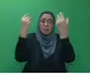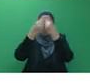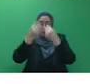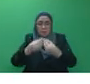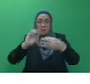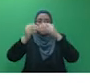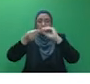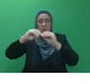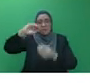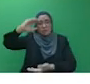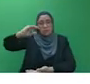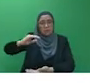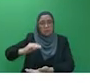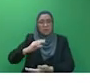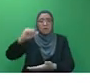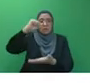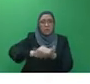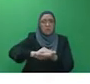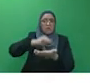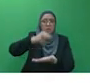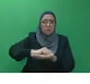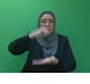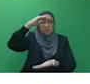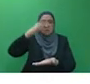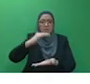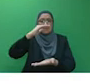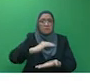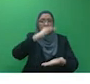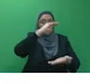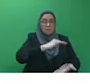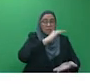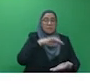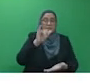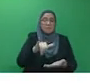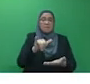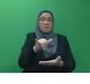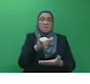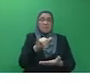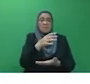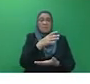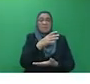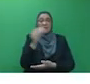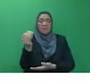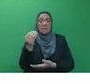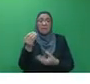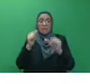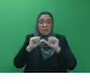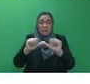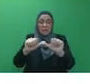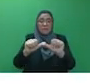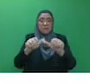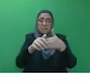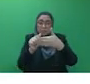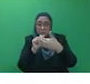down the the remuneration goes down but not only remuneration the bookings also go down because uh people